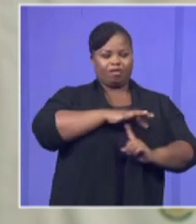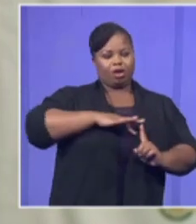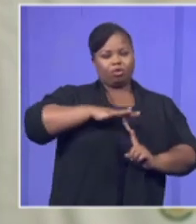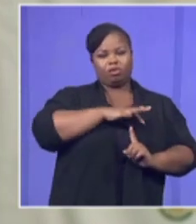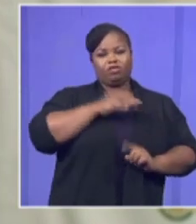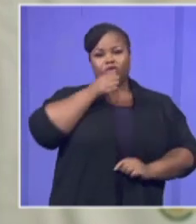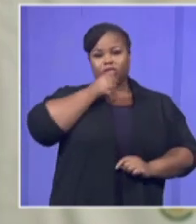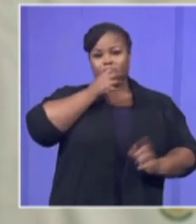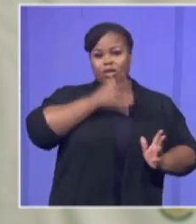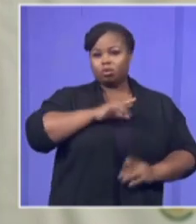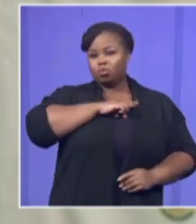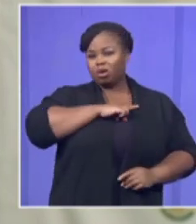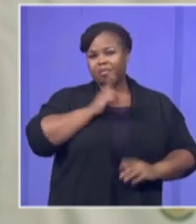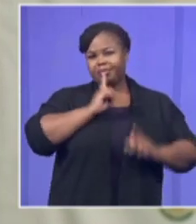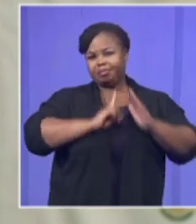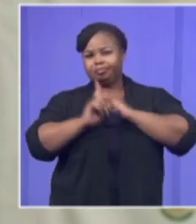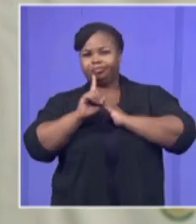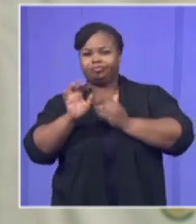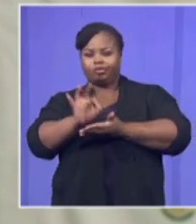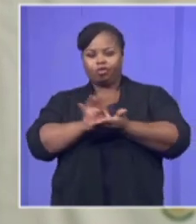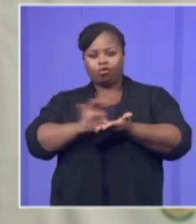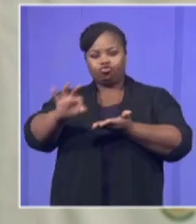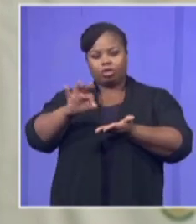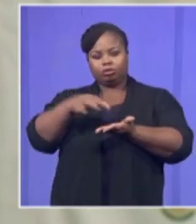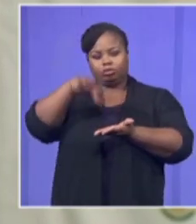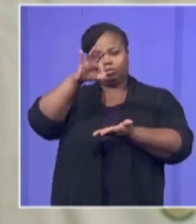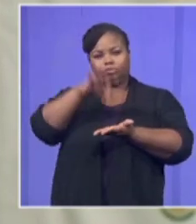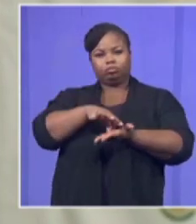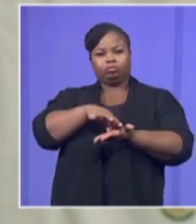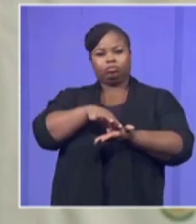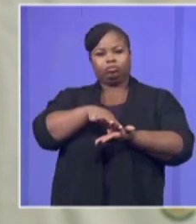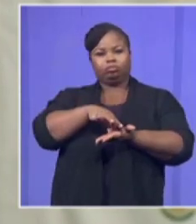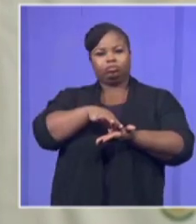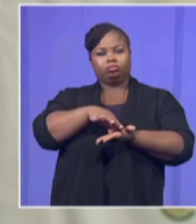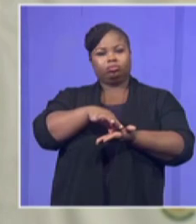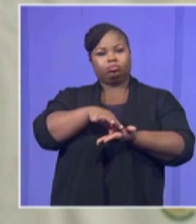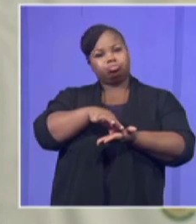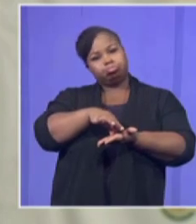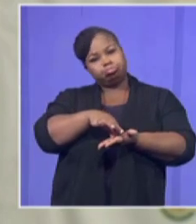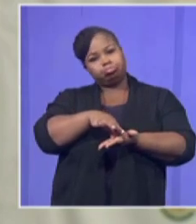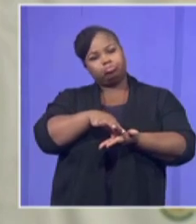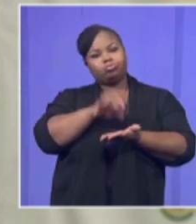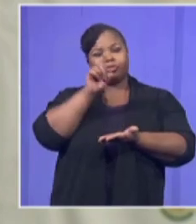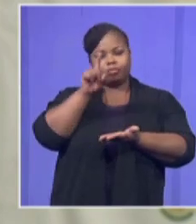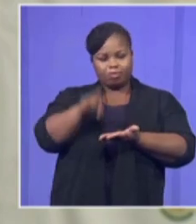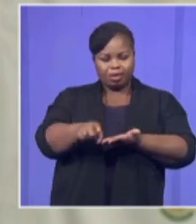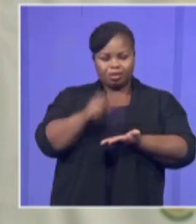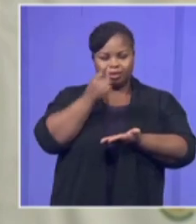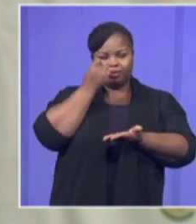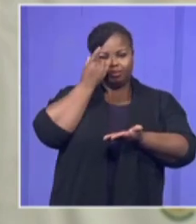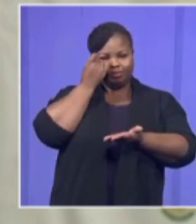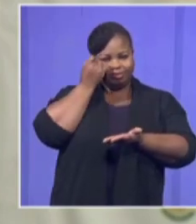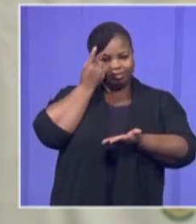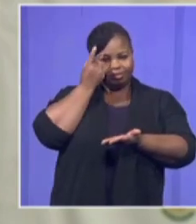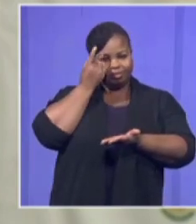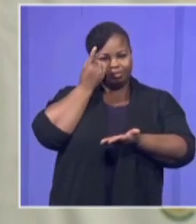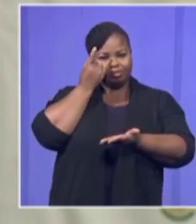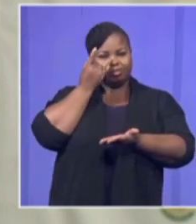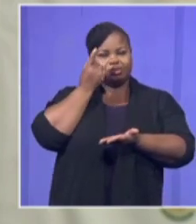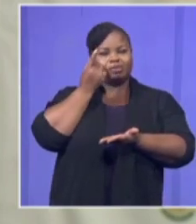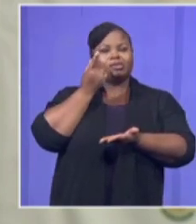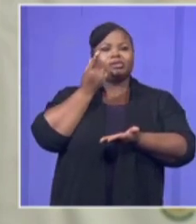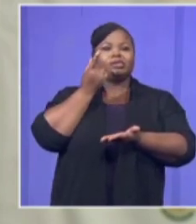that when they go into these contracts and sign contracts, they actually have a fallback